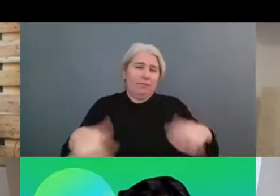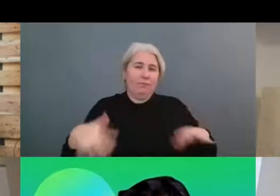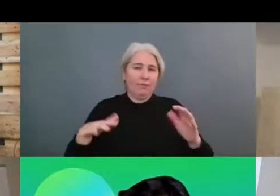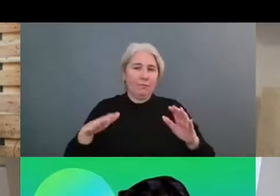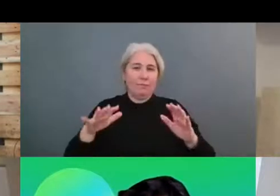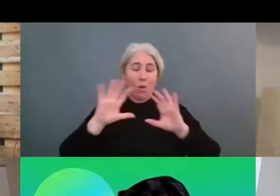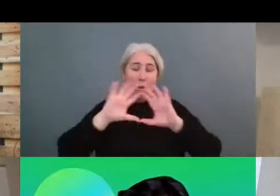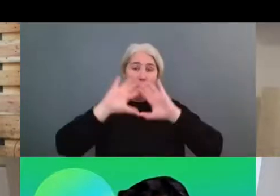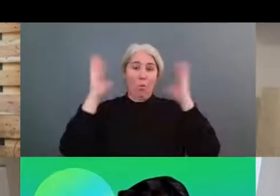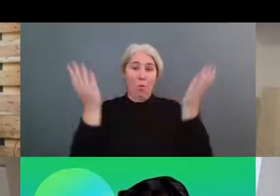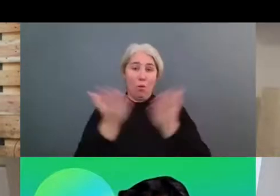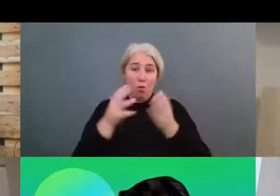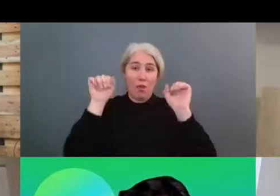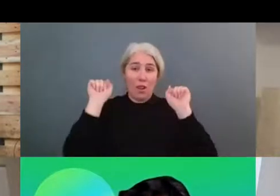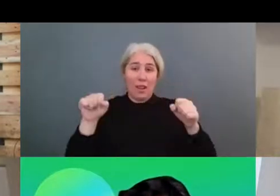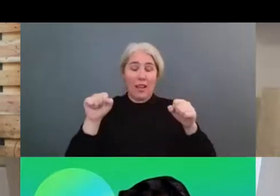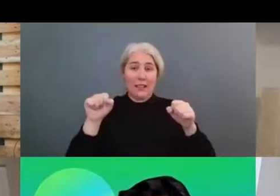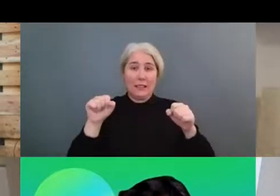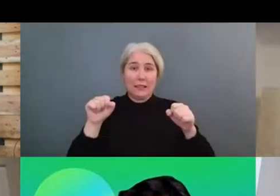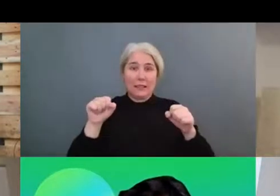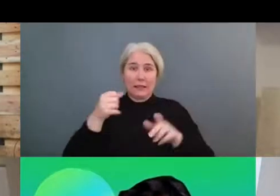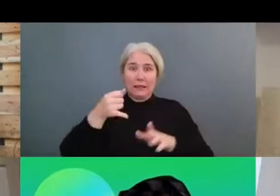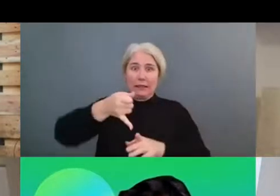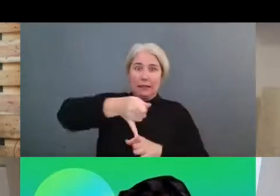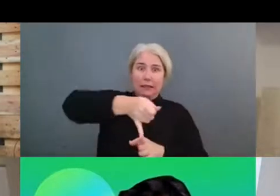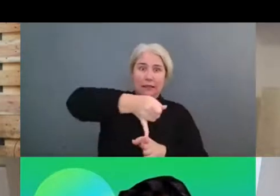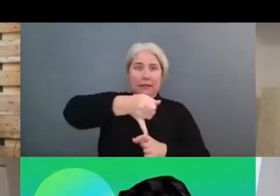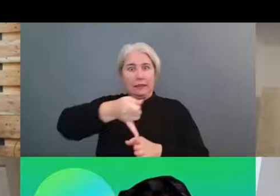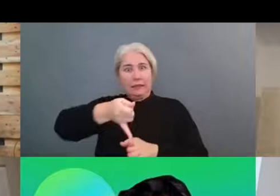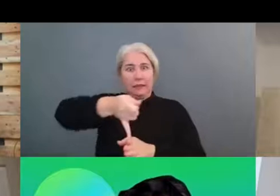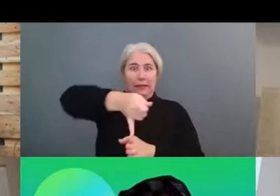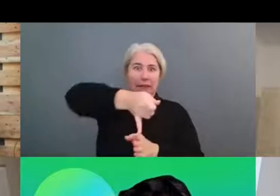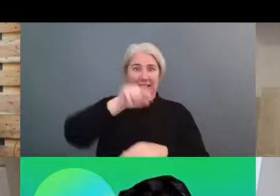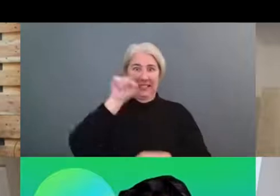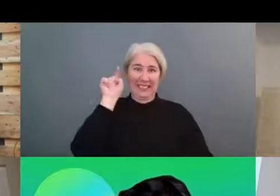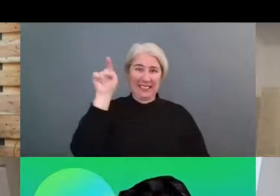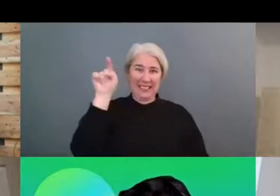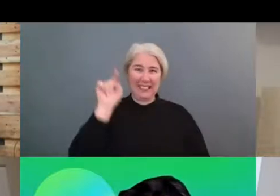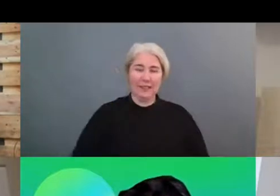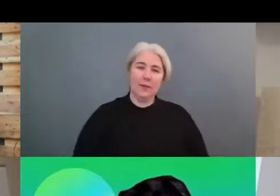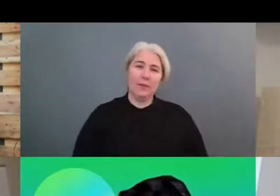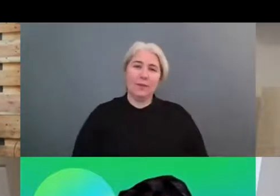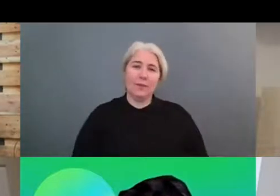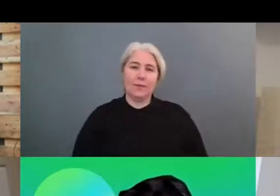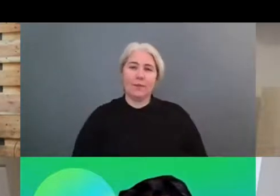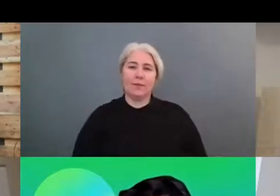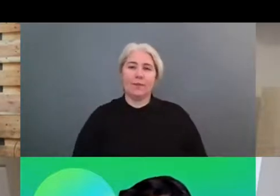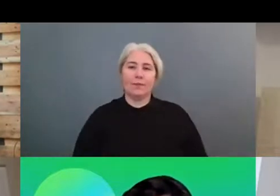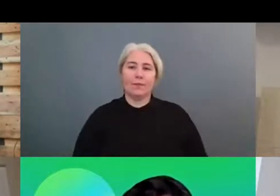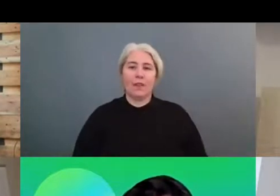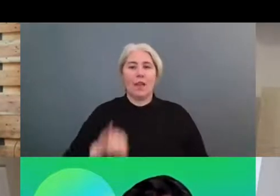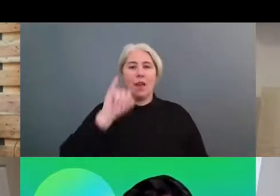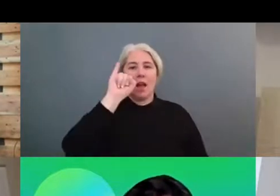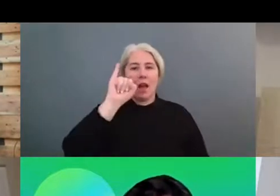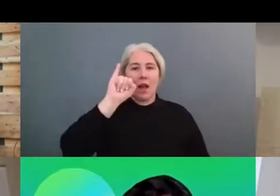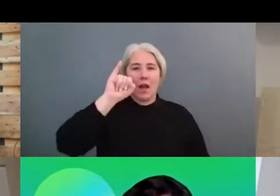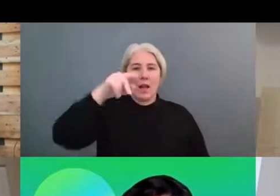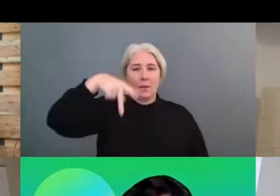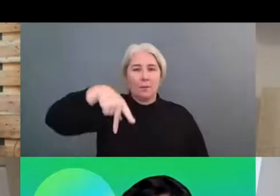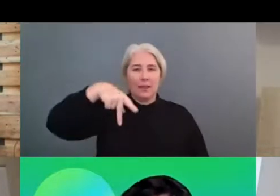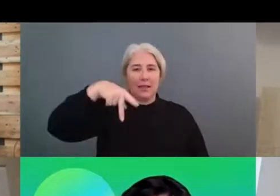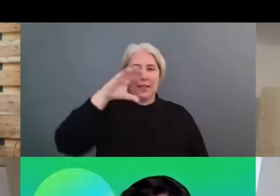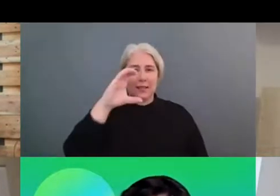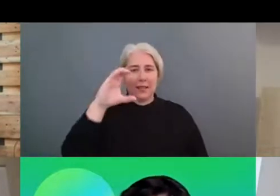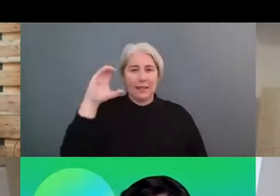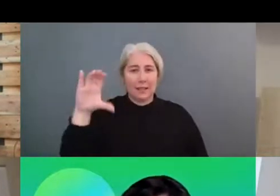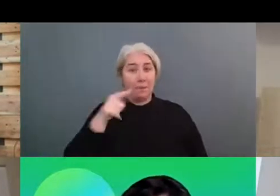civilization. And we know that because the Intergovernmental Panel on Climate Change, the IPCC, which many of you probably